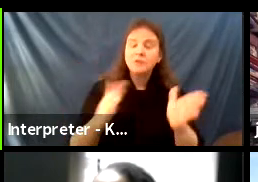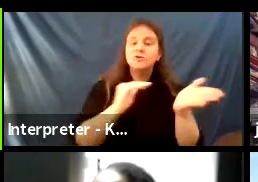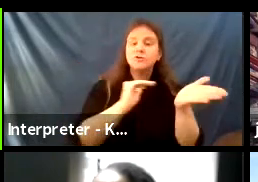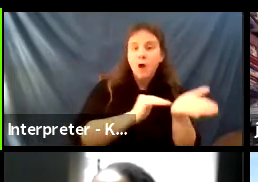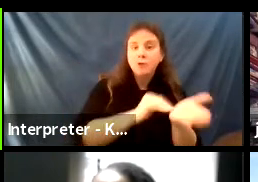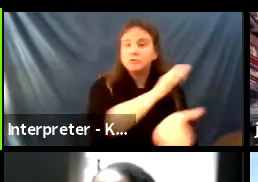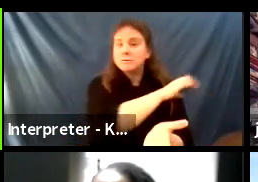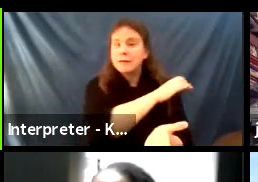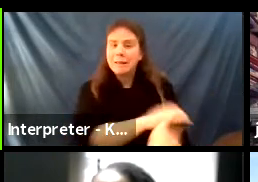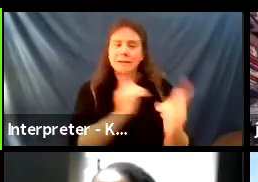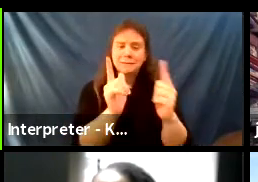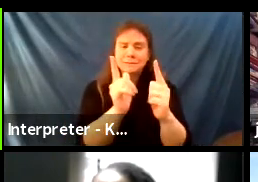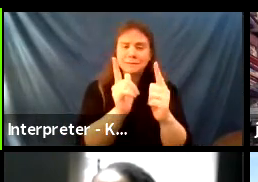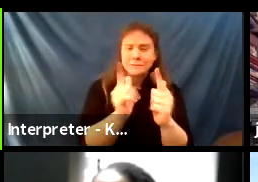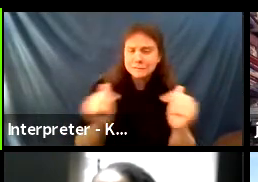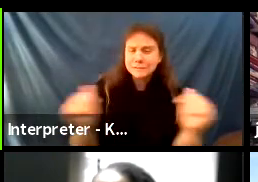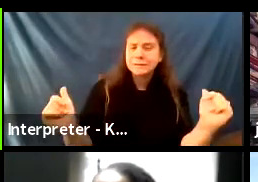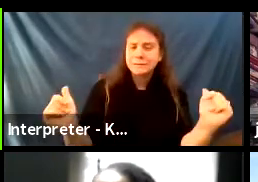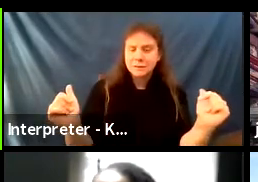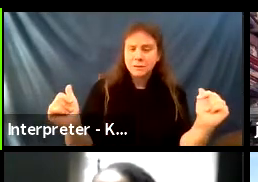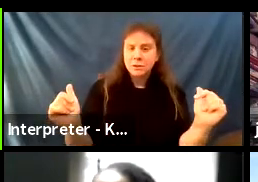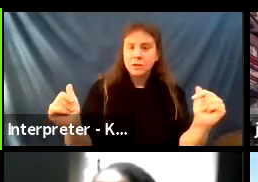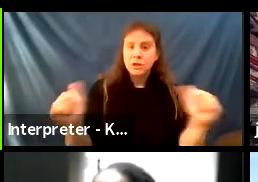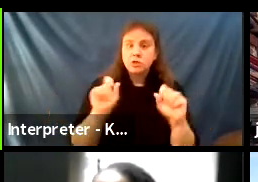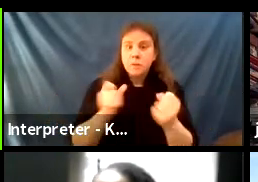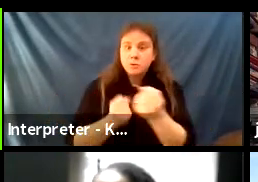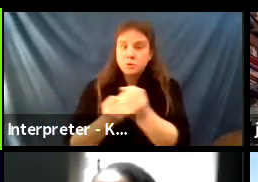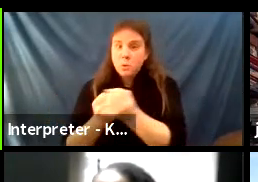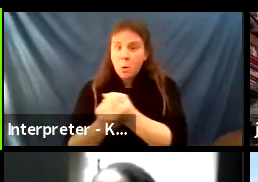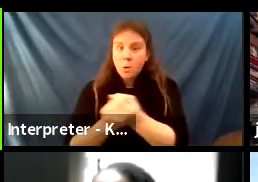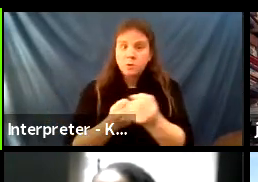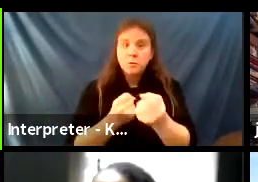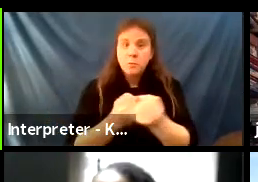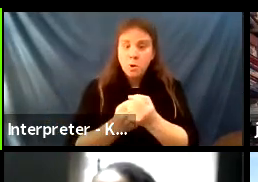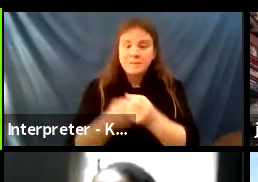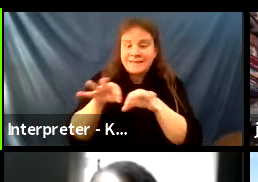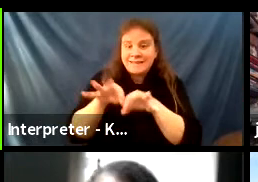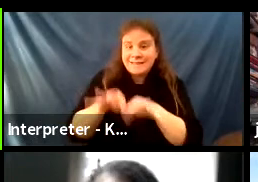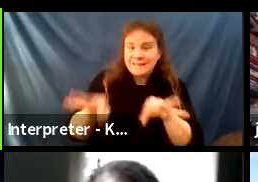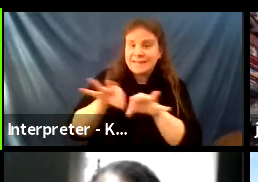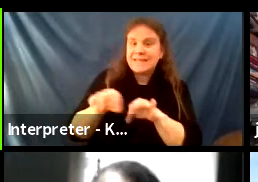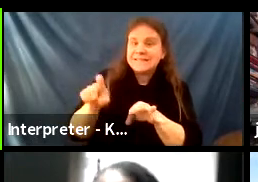community clinics, and mass clinics to support the essential workers as well.